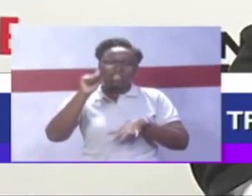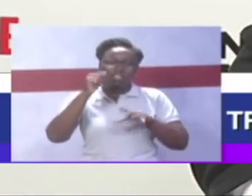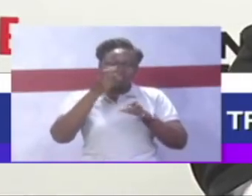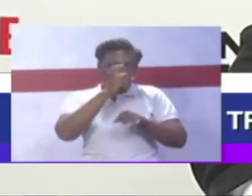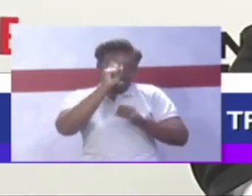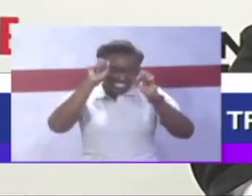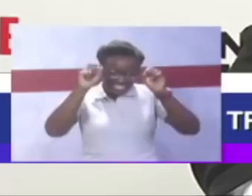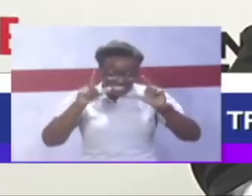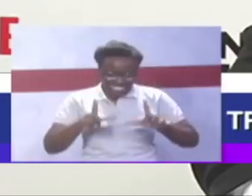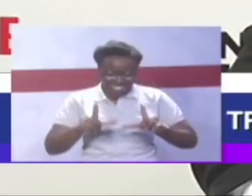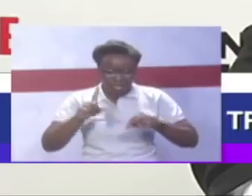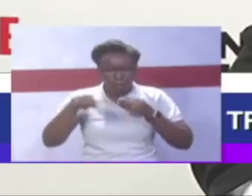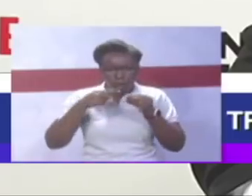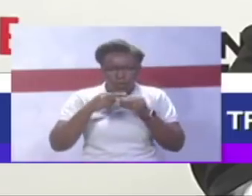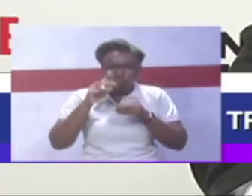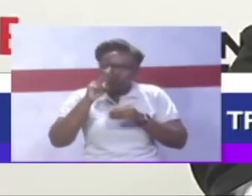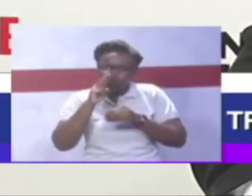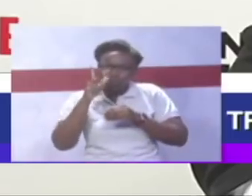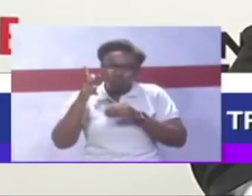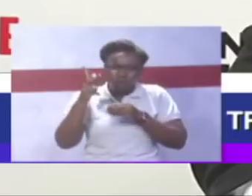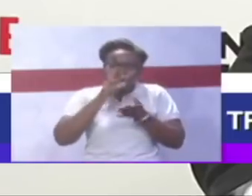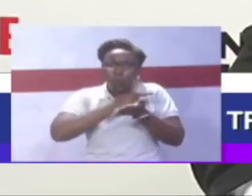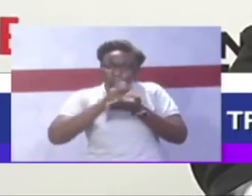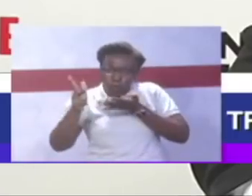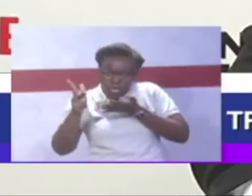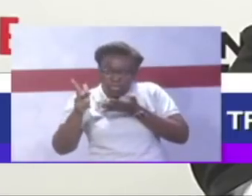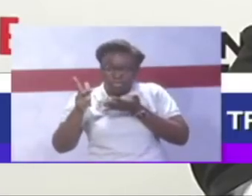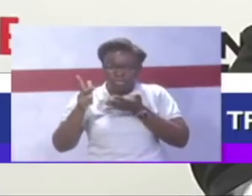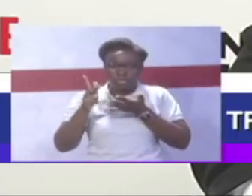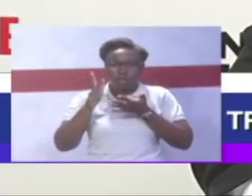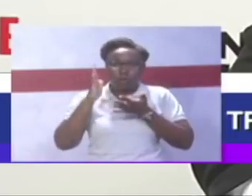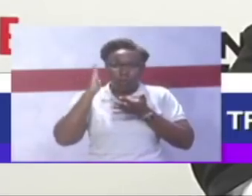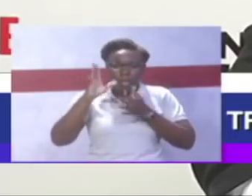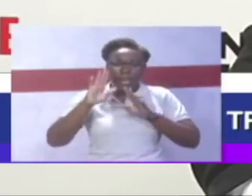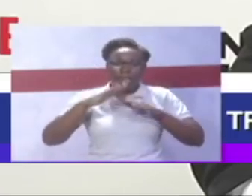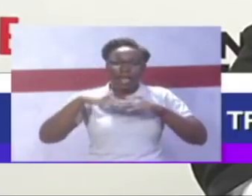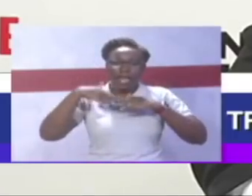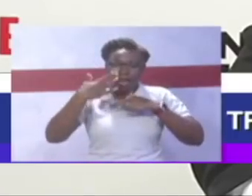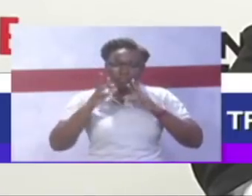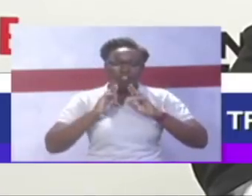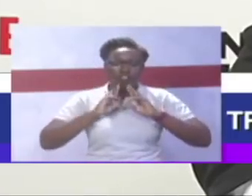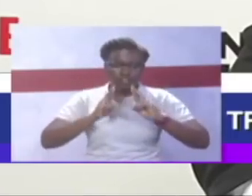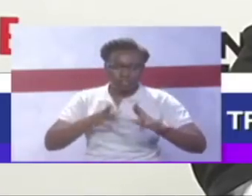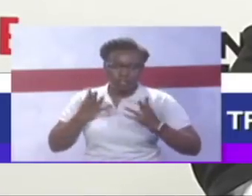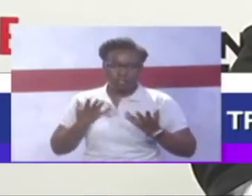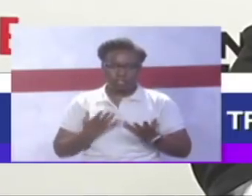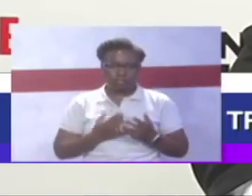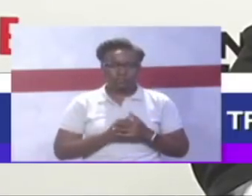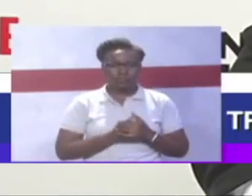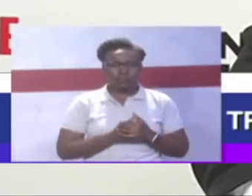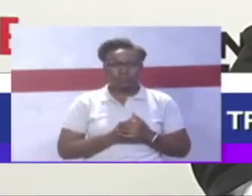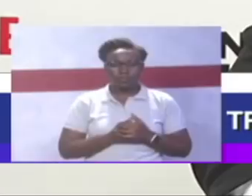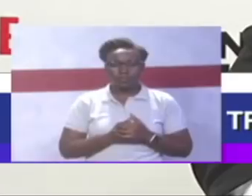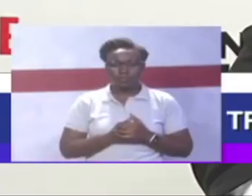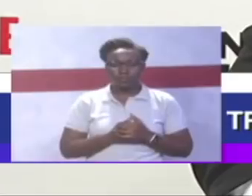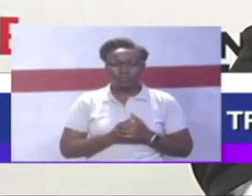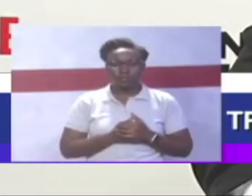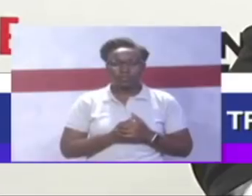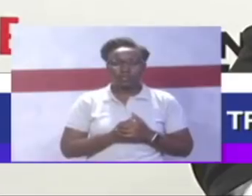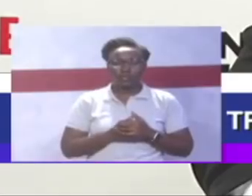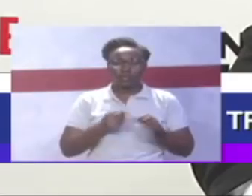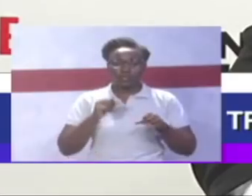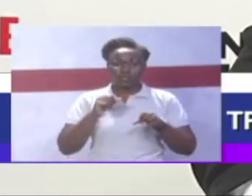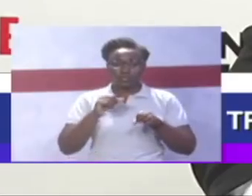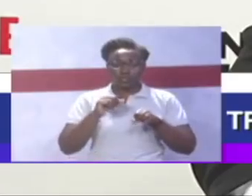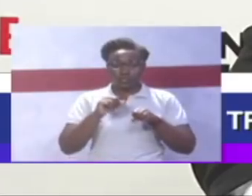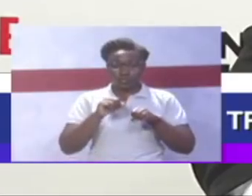that the individual had, that would have been run and be positive for Delta. So the Southwest Regional Health Authority, through the CEO, is actively following